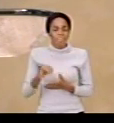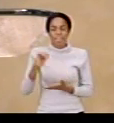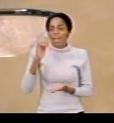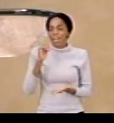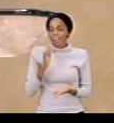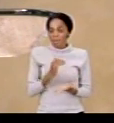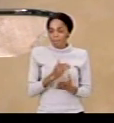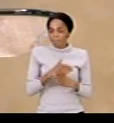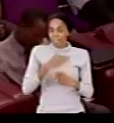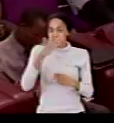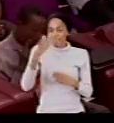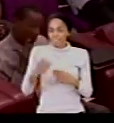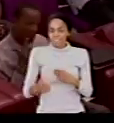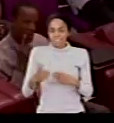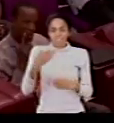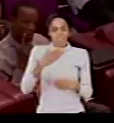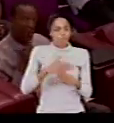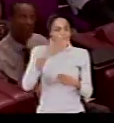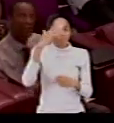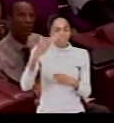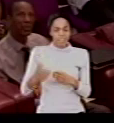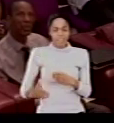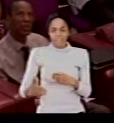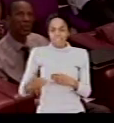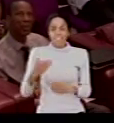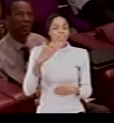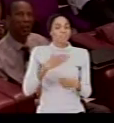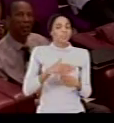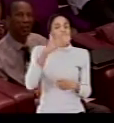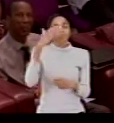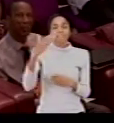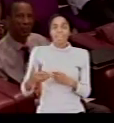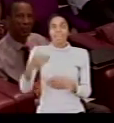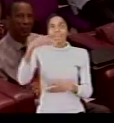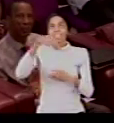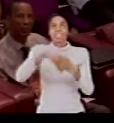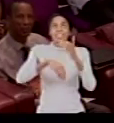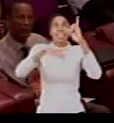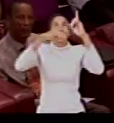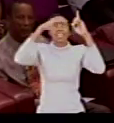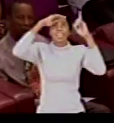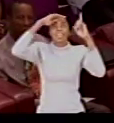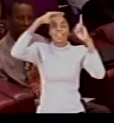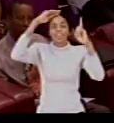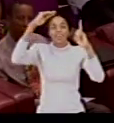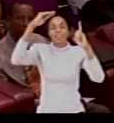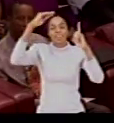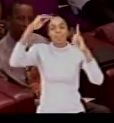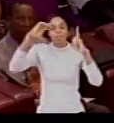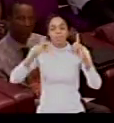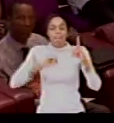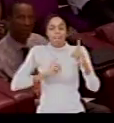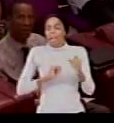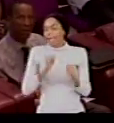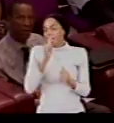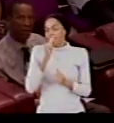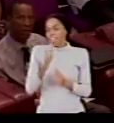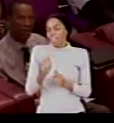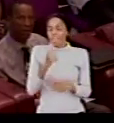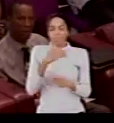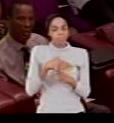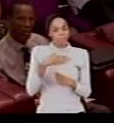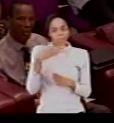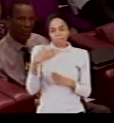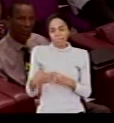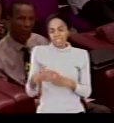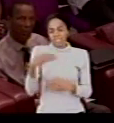him. Complete, complete, complete in him. I